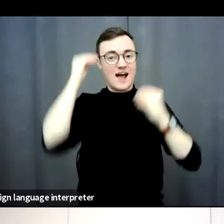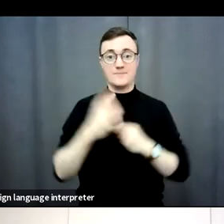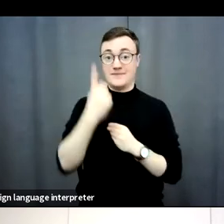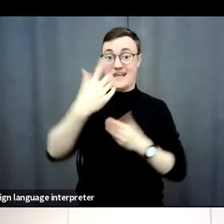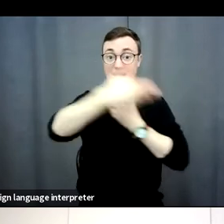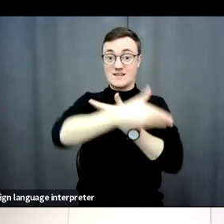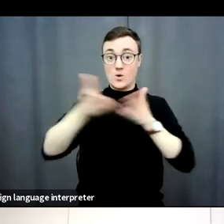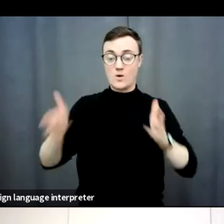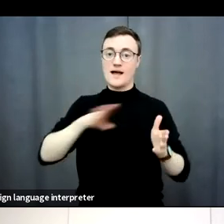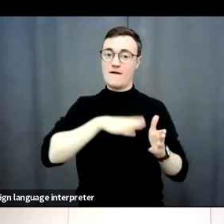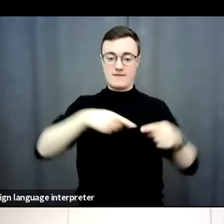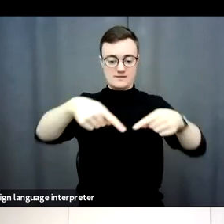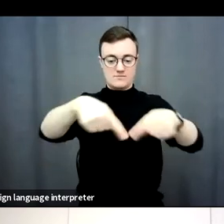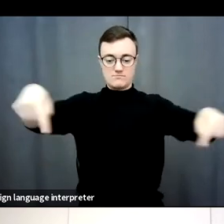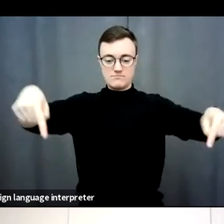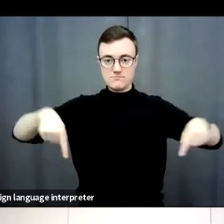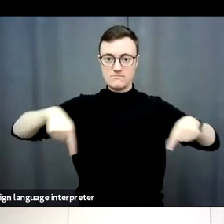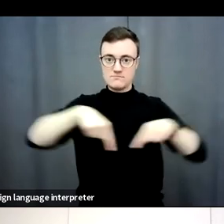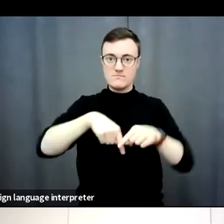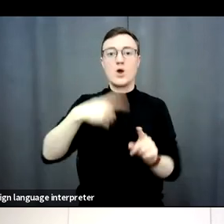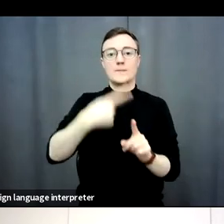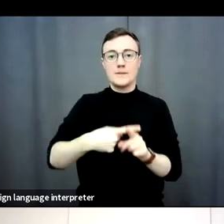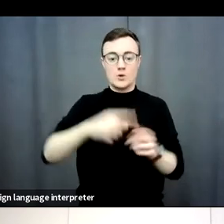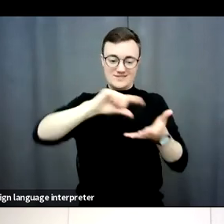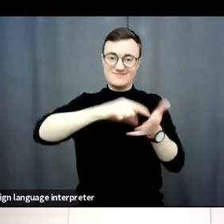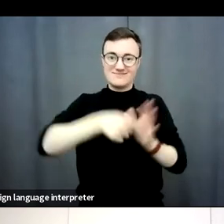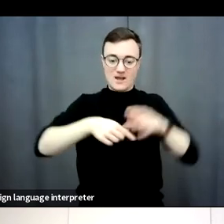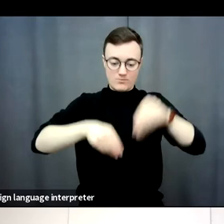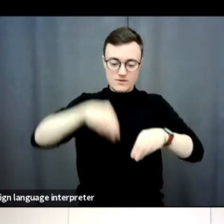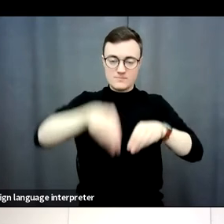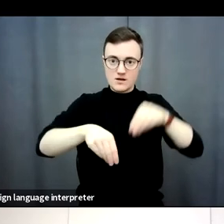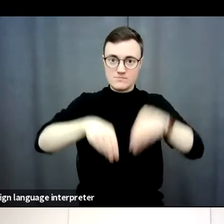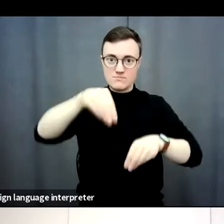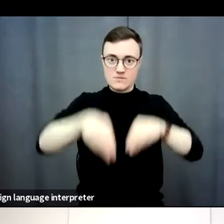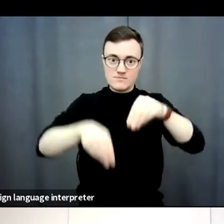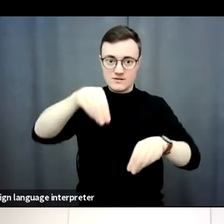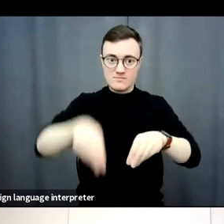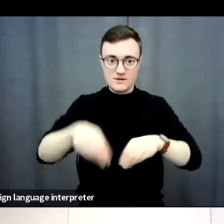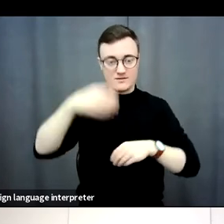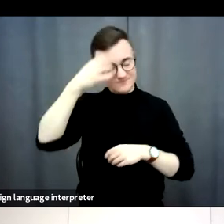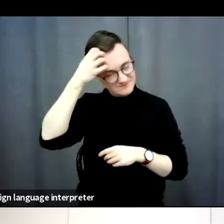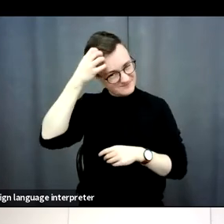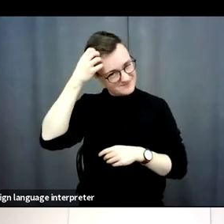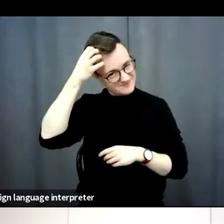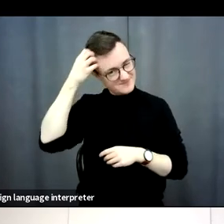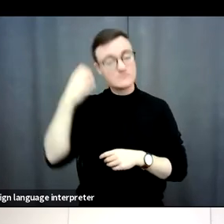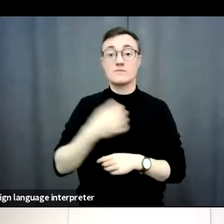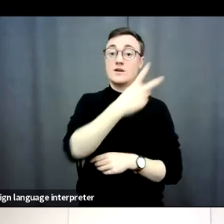plates was developed together with teaching material. During 2018